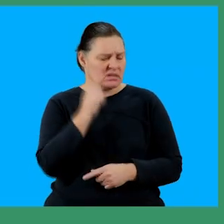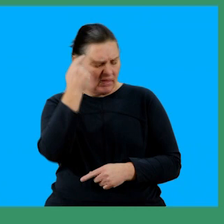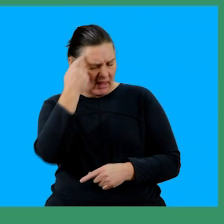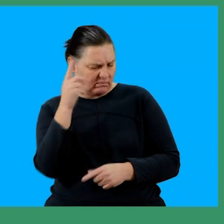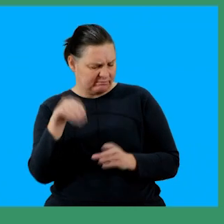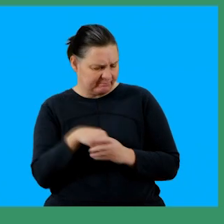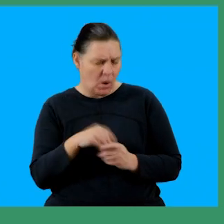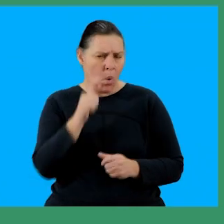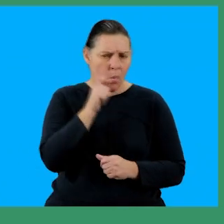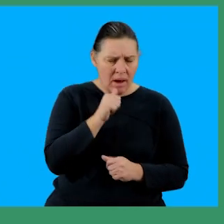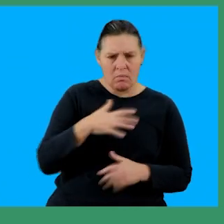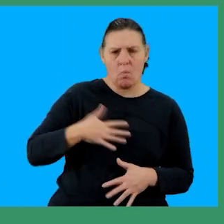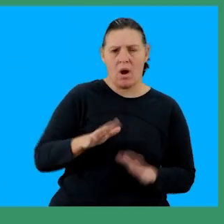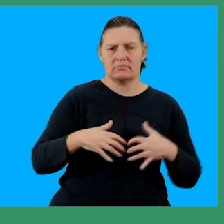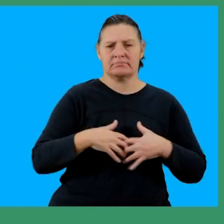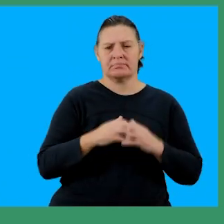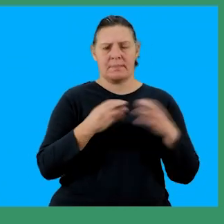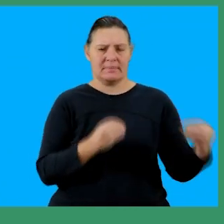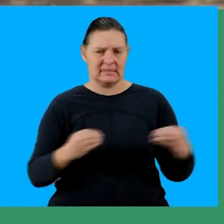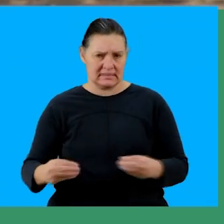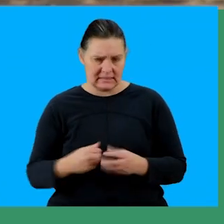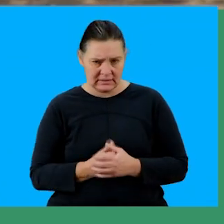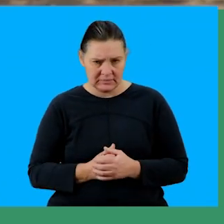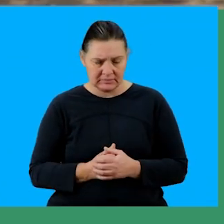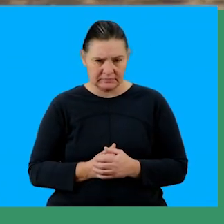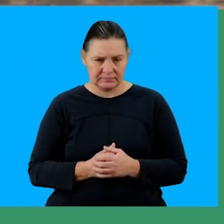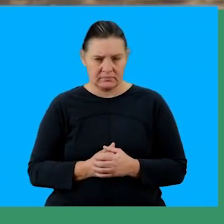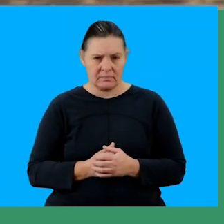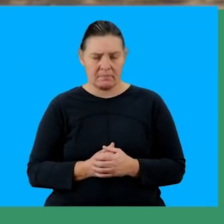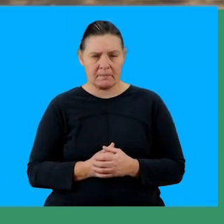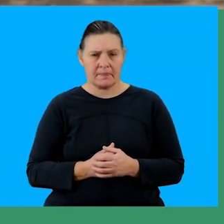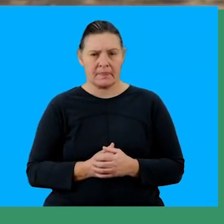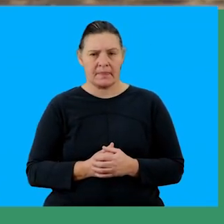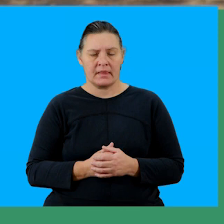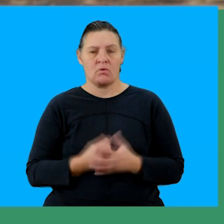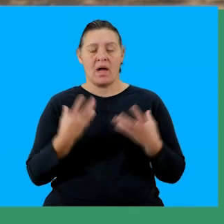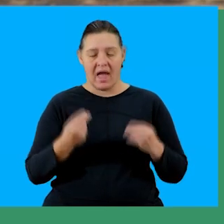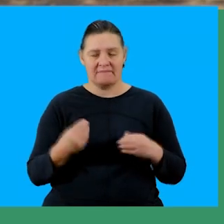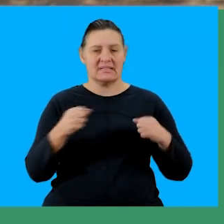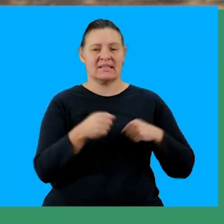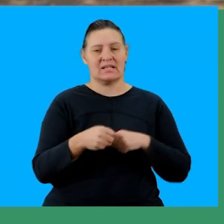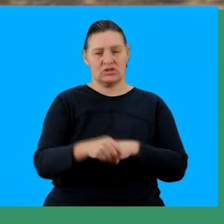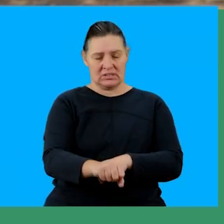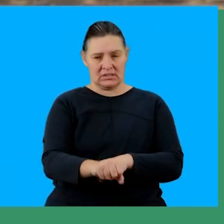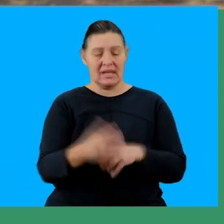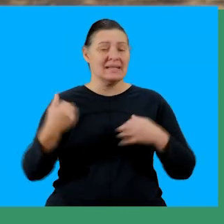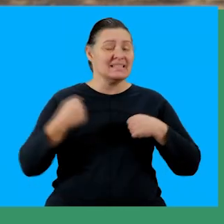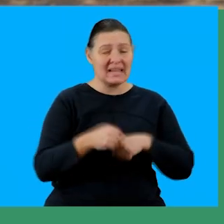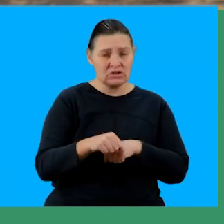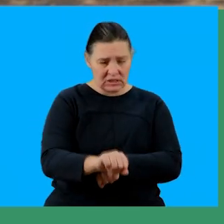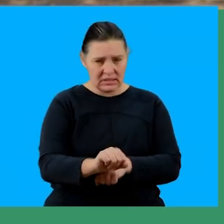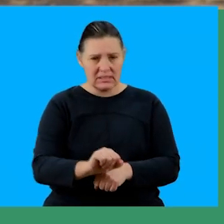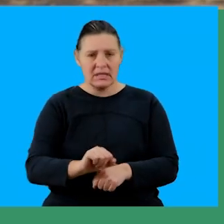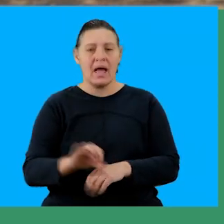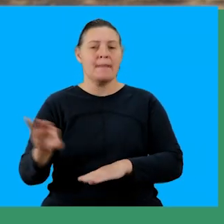be considered when initiating a business. We have a strategy. A strategy